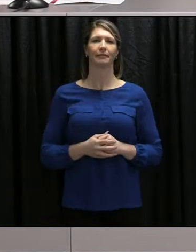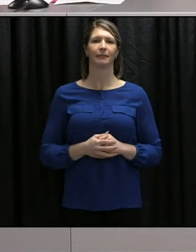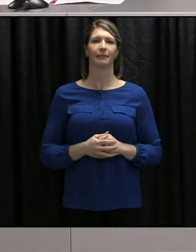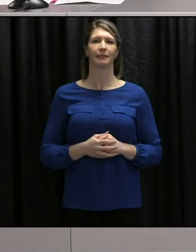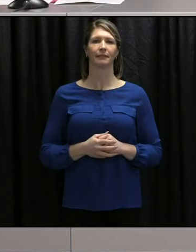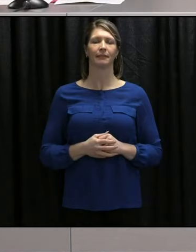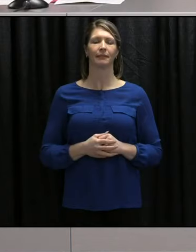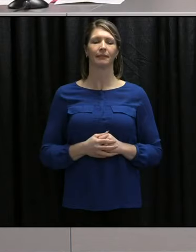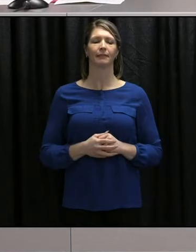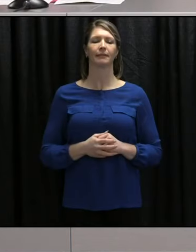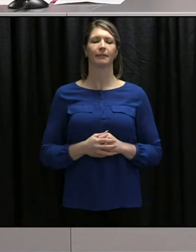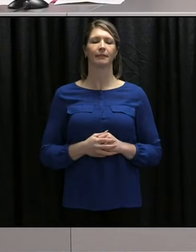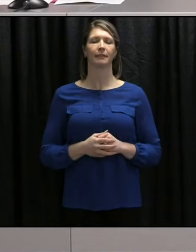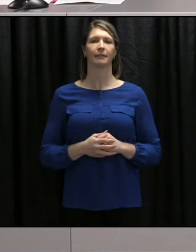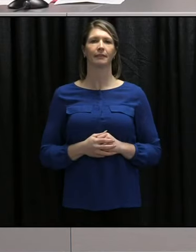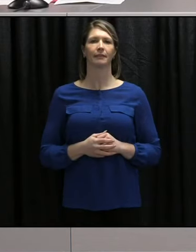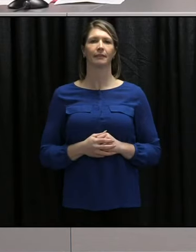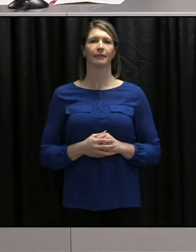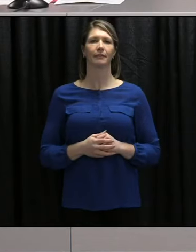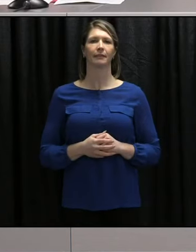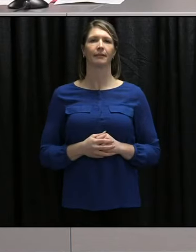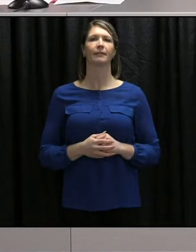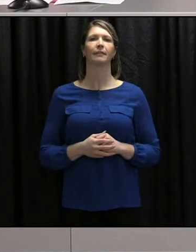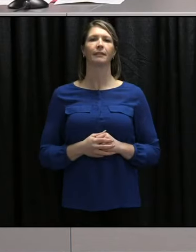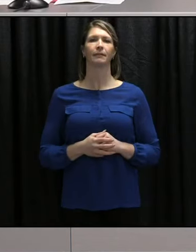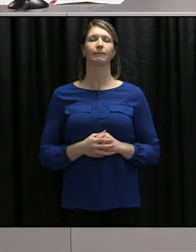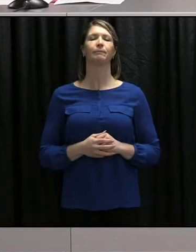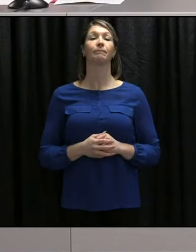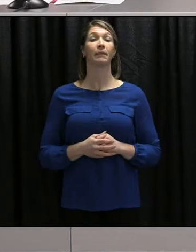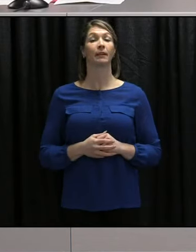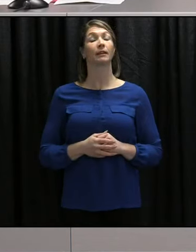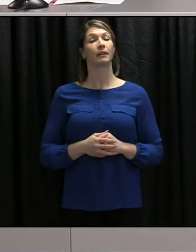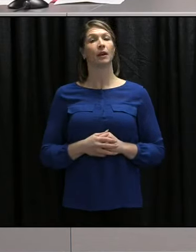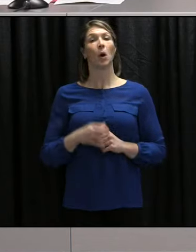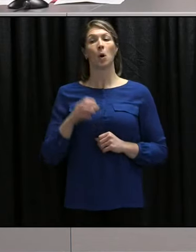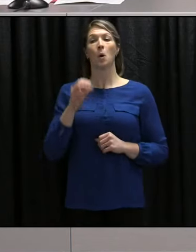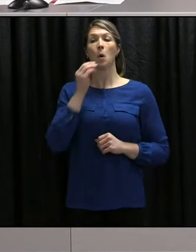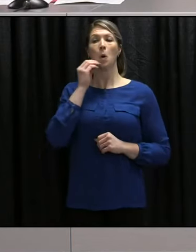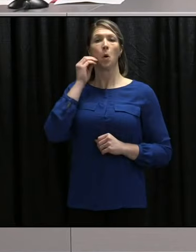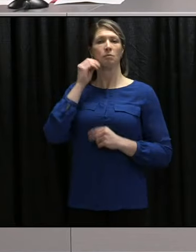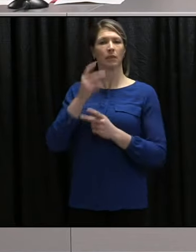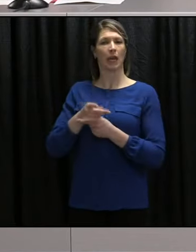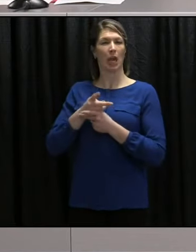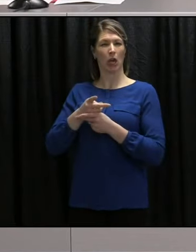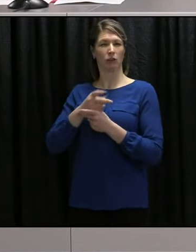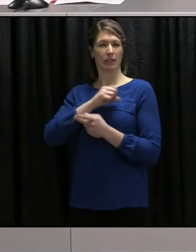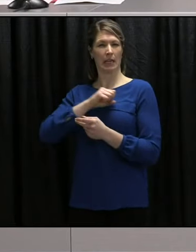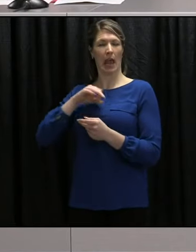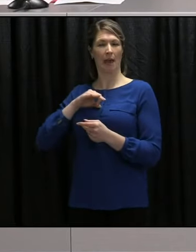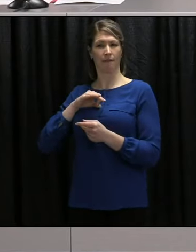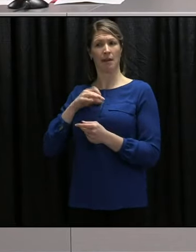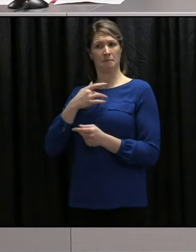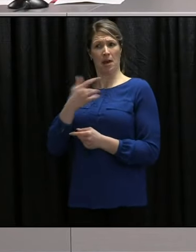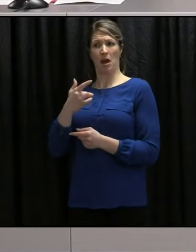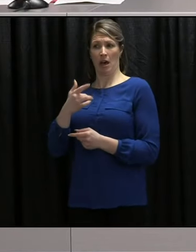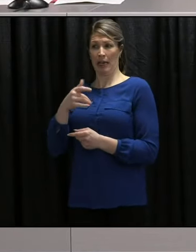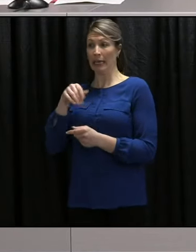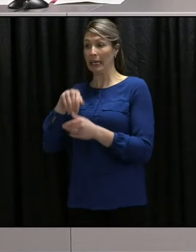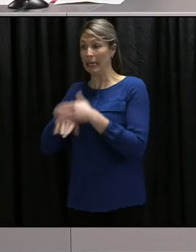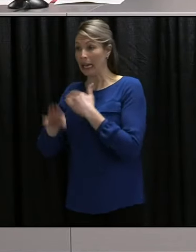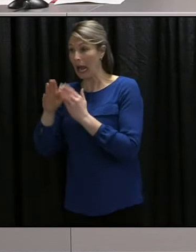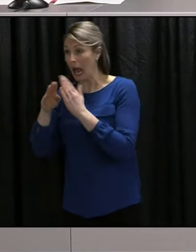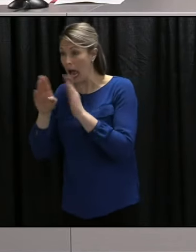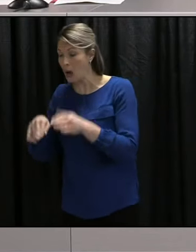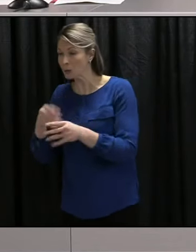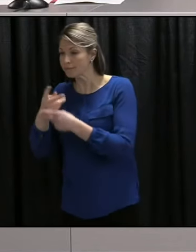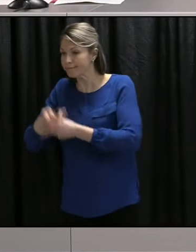Home care workers continue to often work for multiple clients. Is there any move to restrict them to just working with one person? And what's the